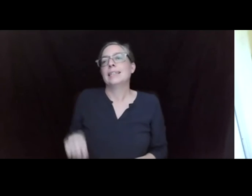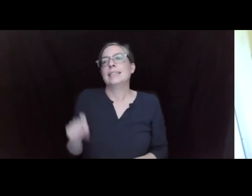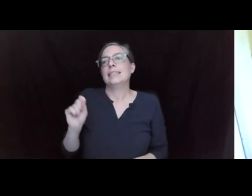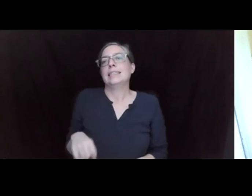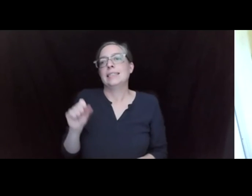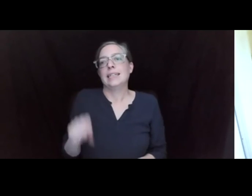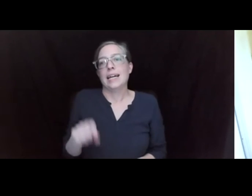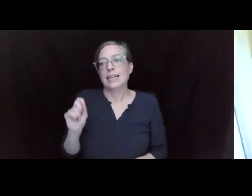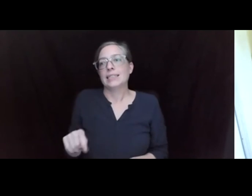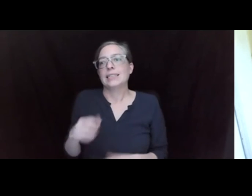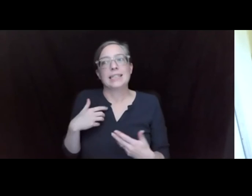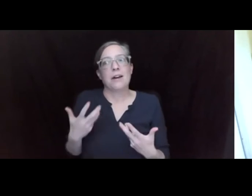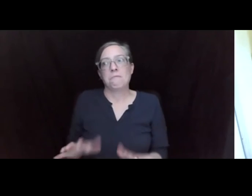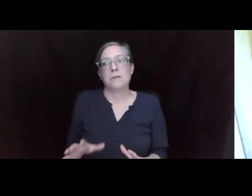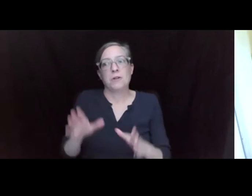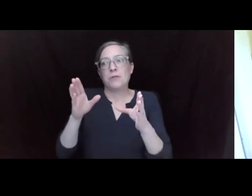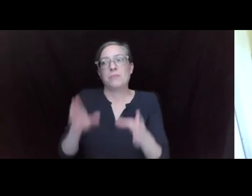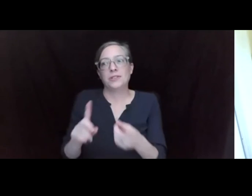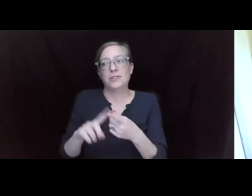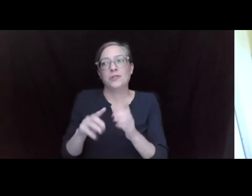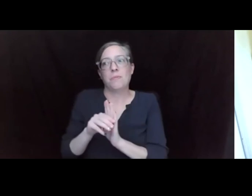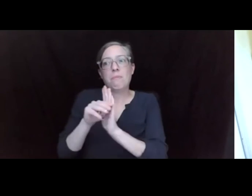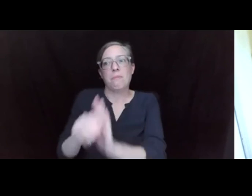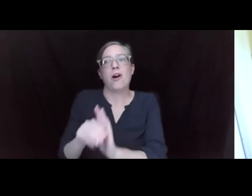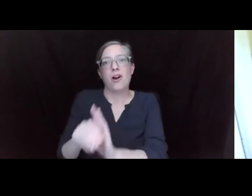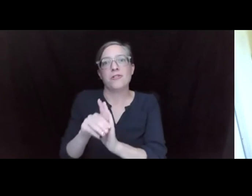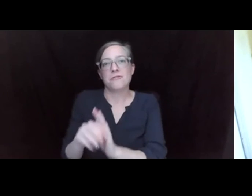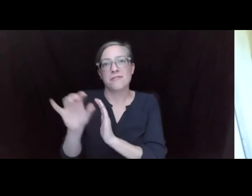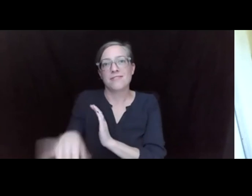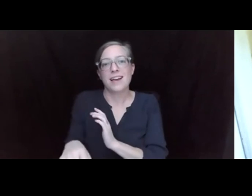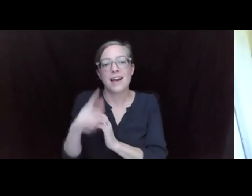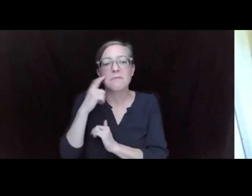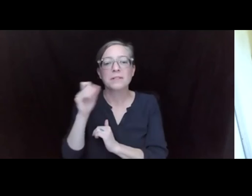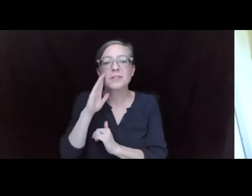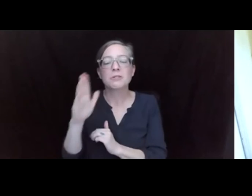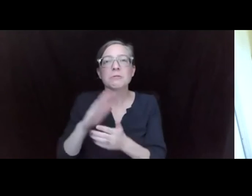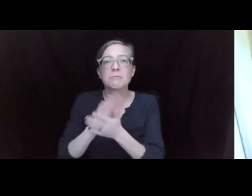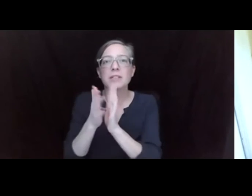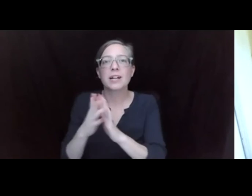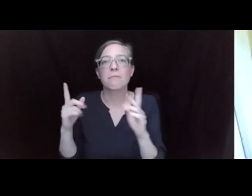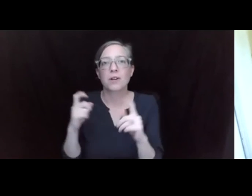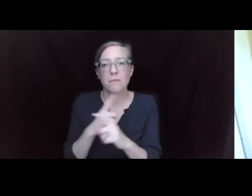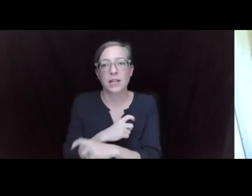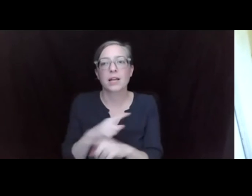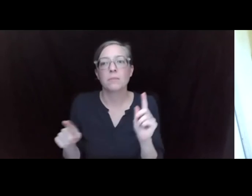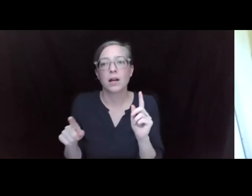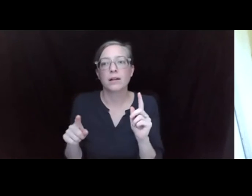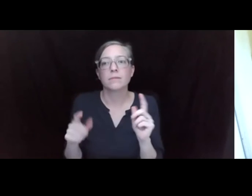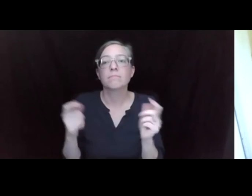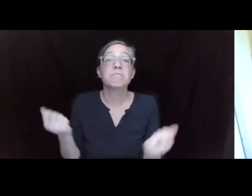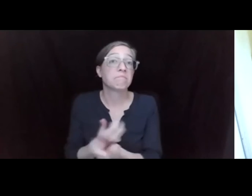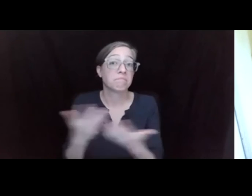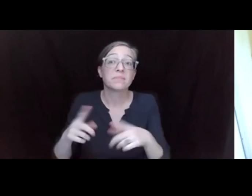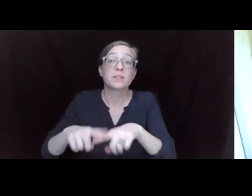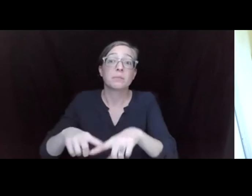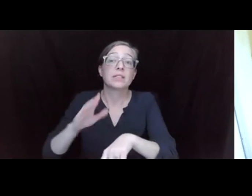be quite complicated. But since we mentioned earlier, all of this depends on the mobilities, the